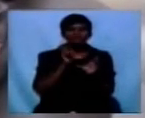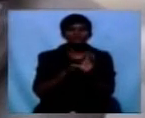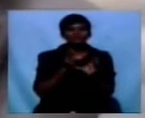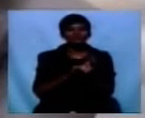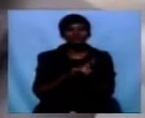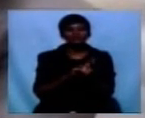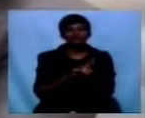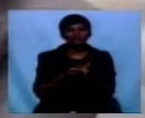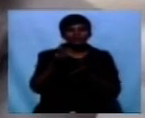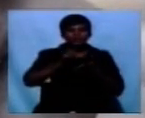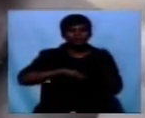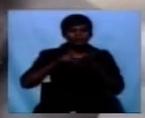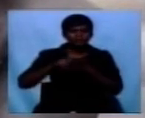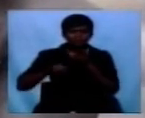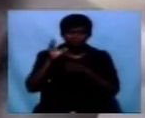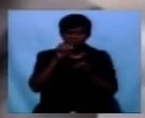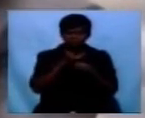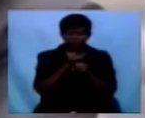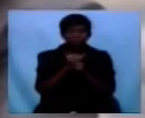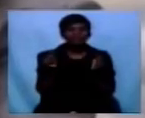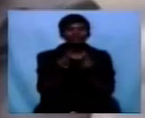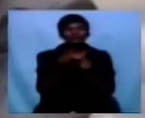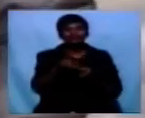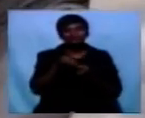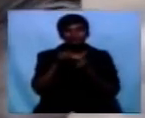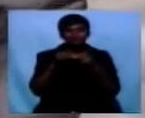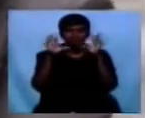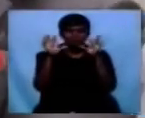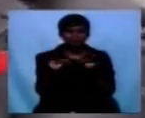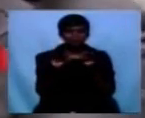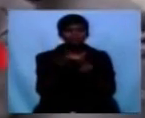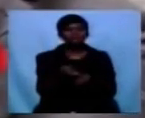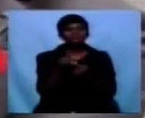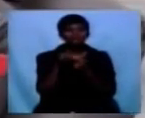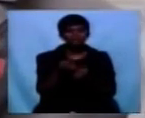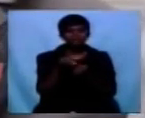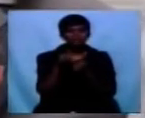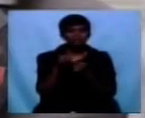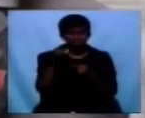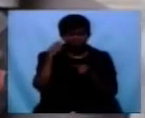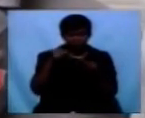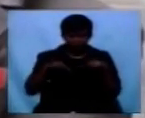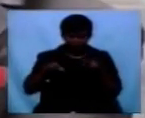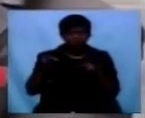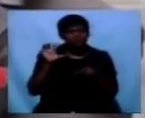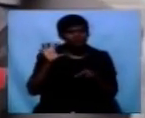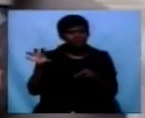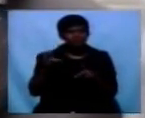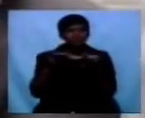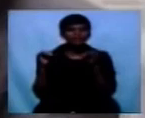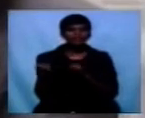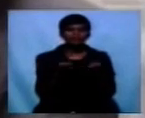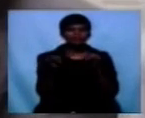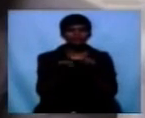We shall be created with a special purpose account specifically for the road sector